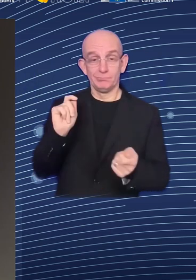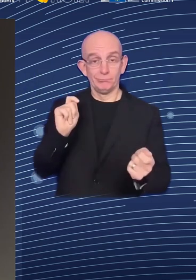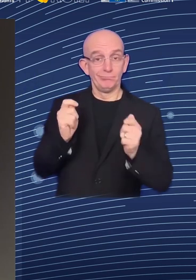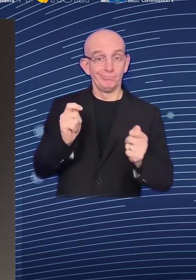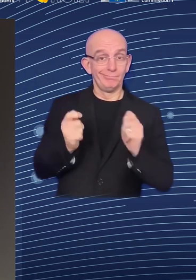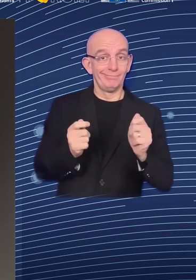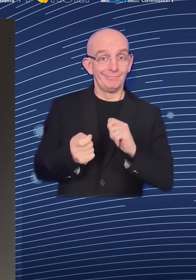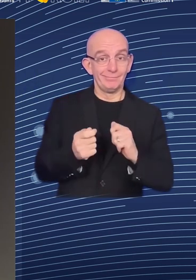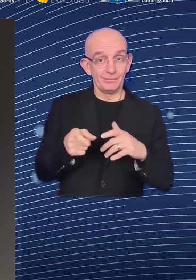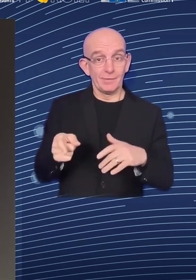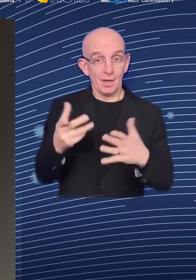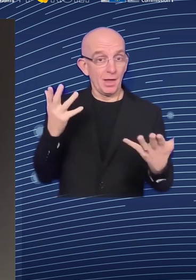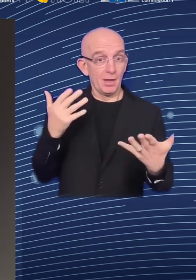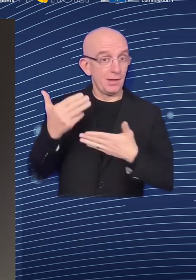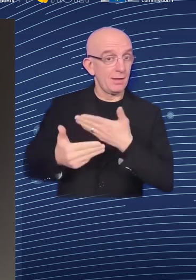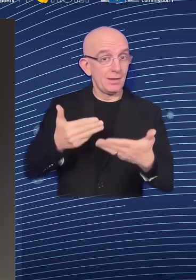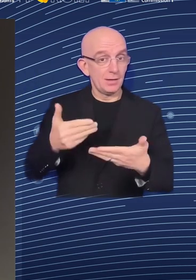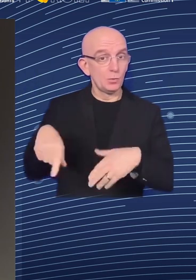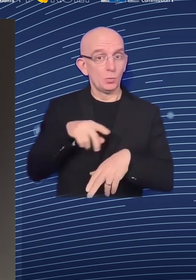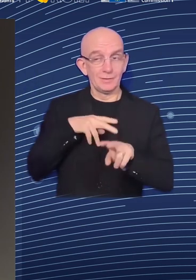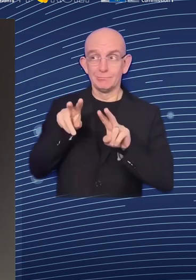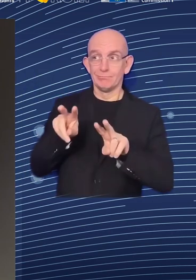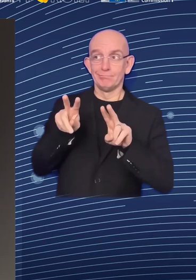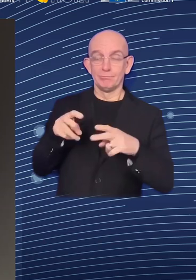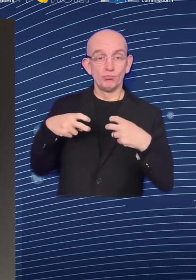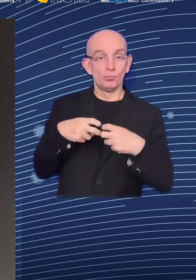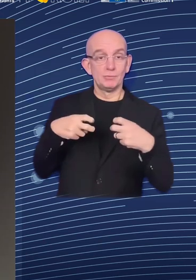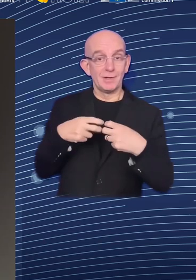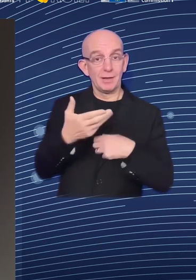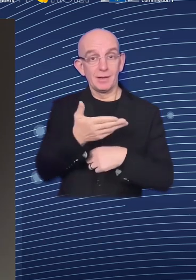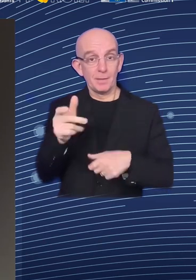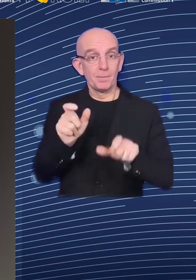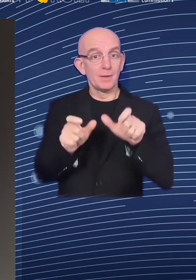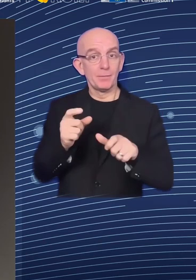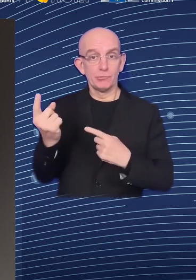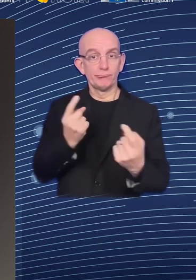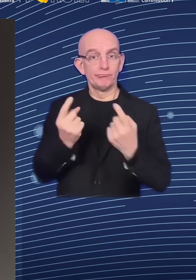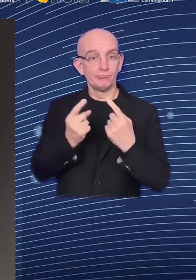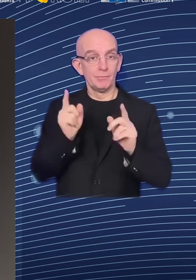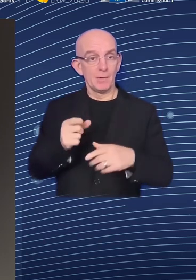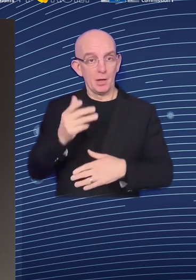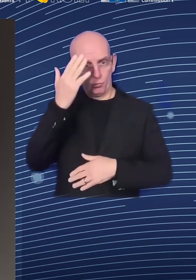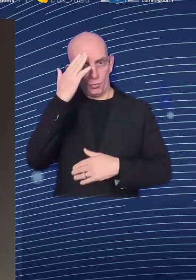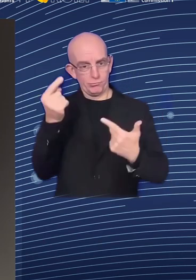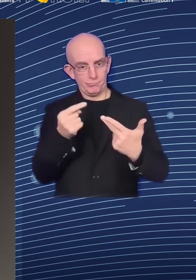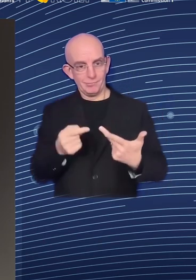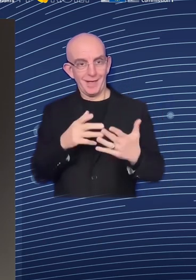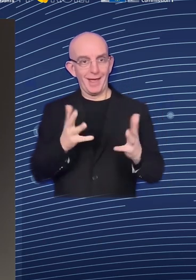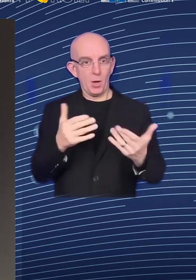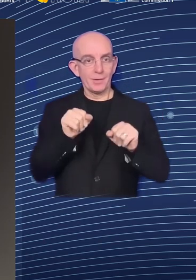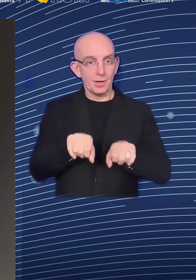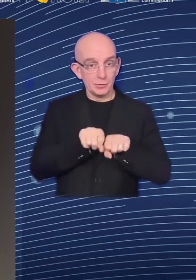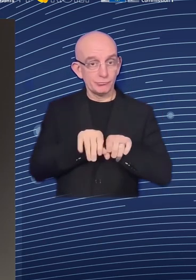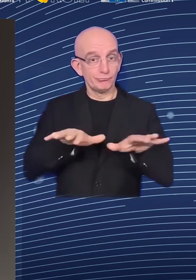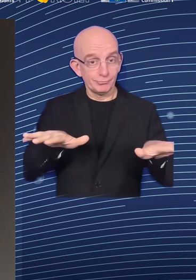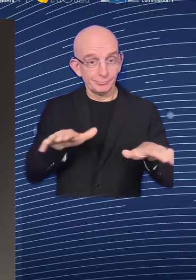survey found that 75%, three quarters of small and medium-sized enterprises, find it difficult to recruit people with